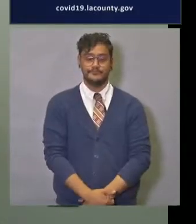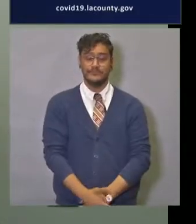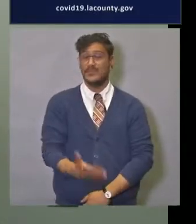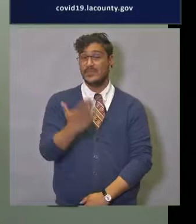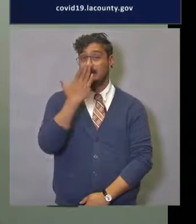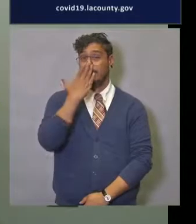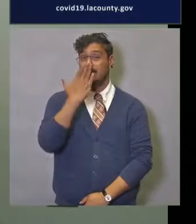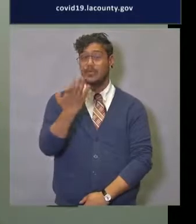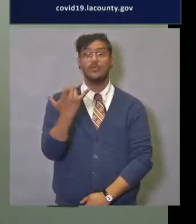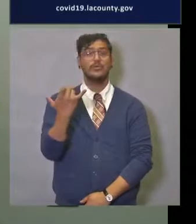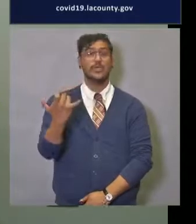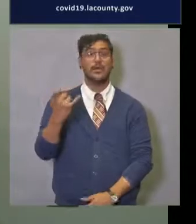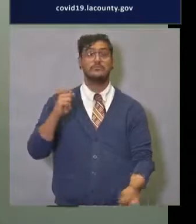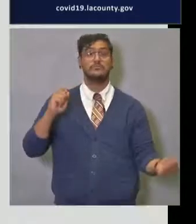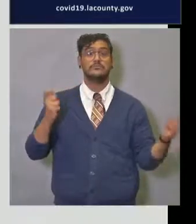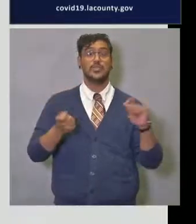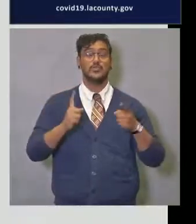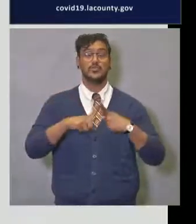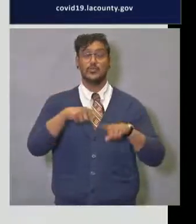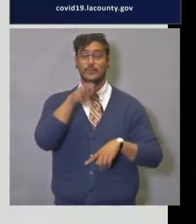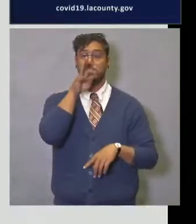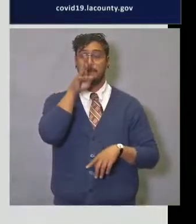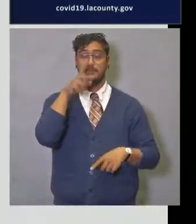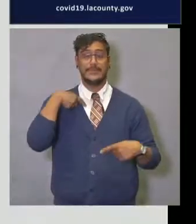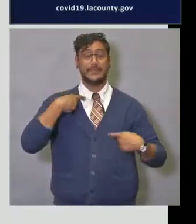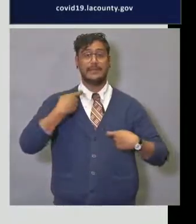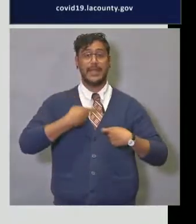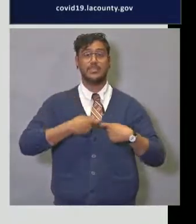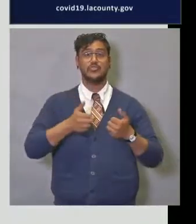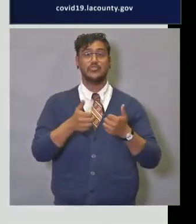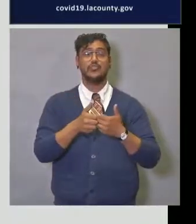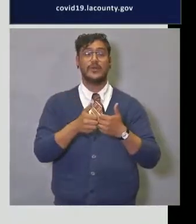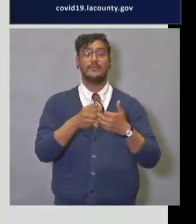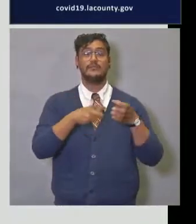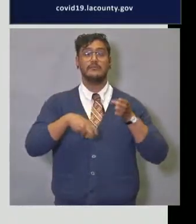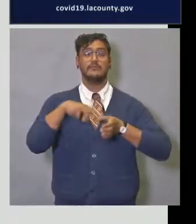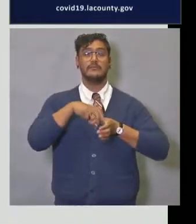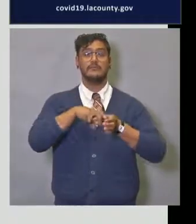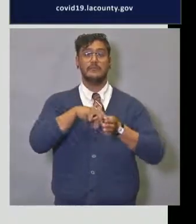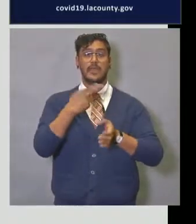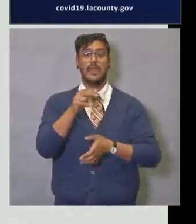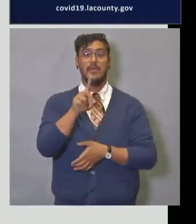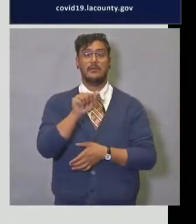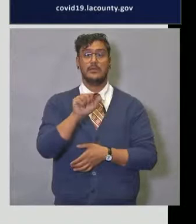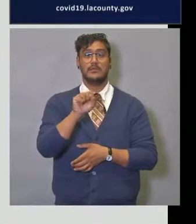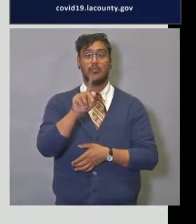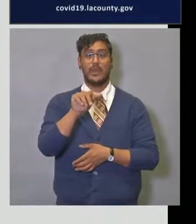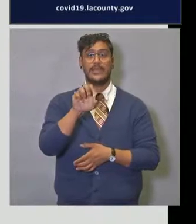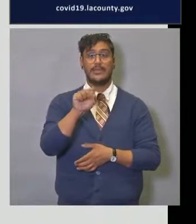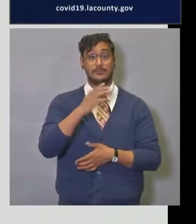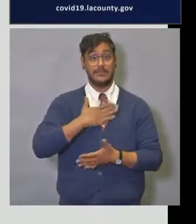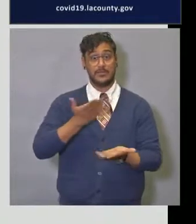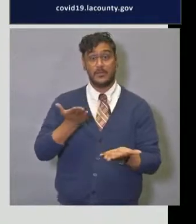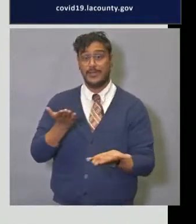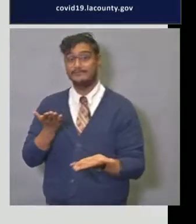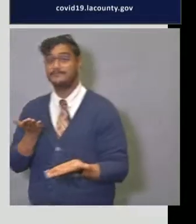Thank you. Transitioning now to remarks in Spanish with Chair Hilda L. Solis. Please go